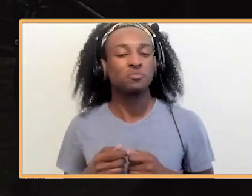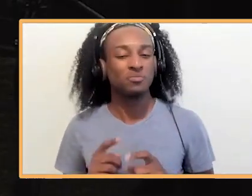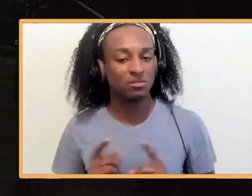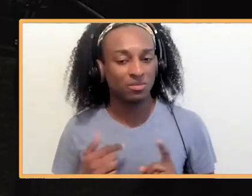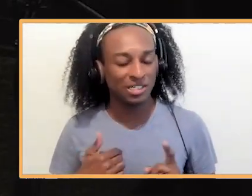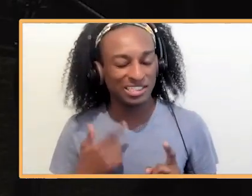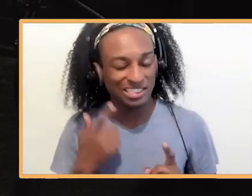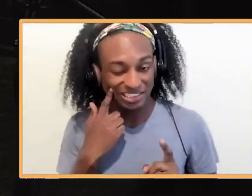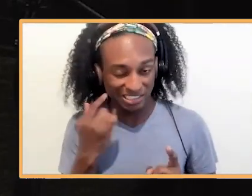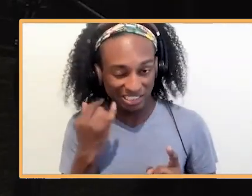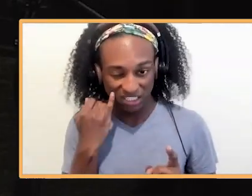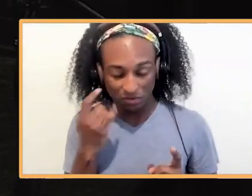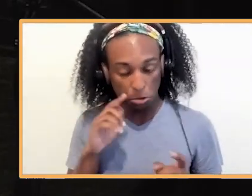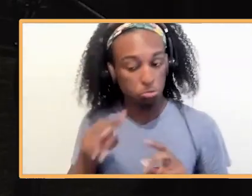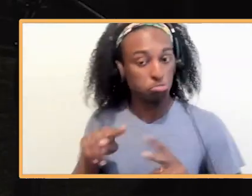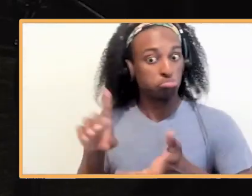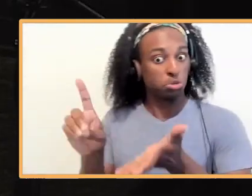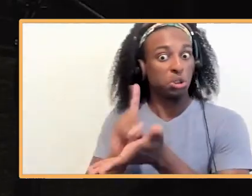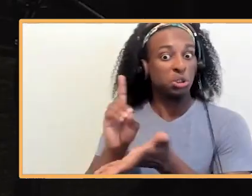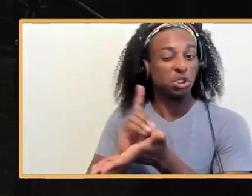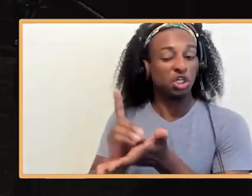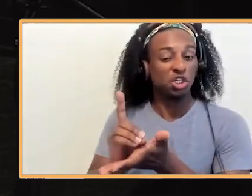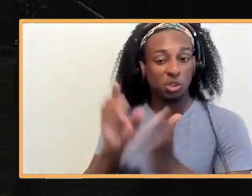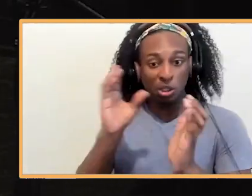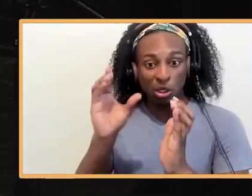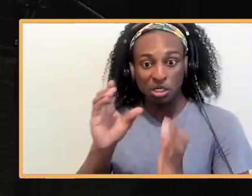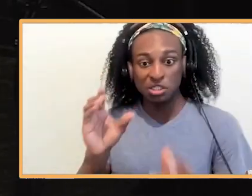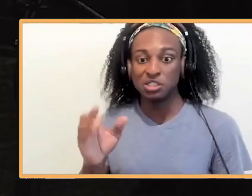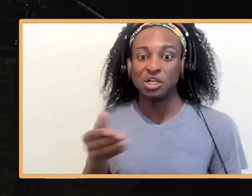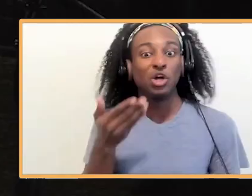under well-meaning liberal, you see my picture.